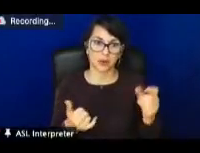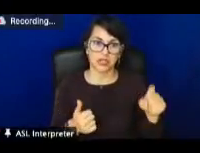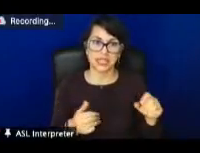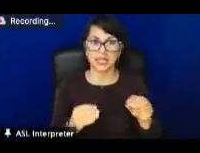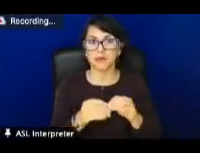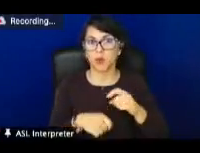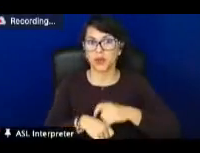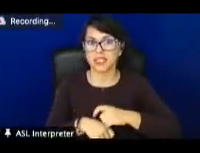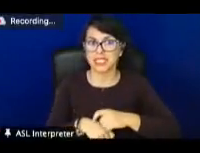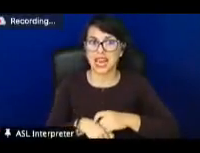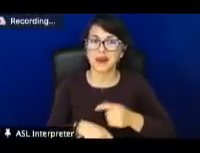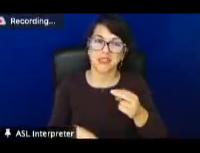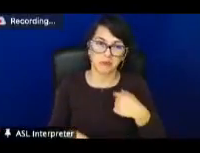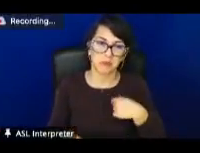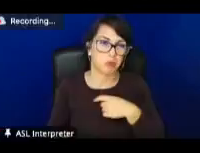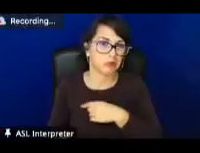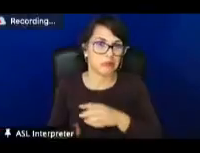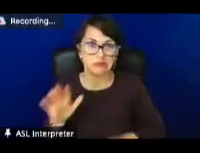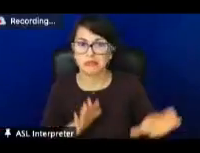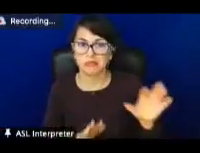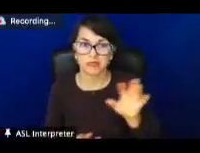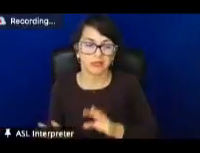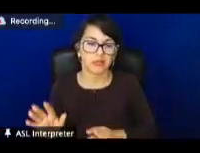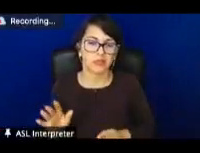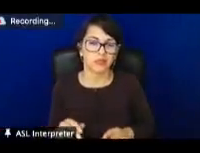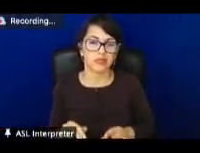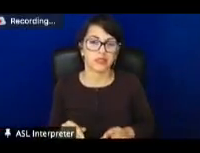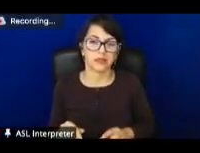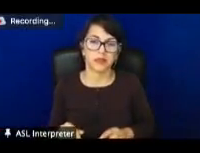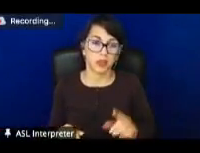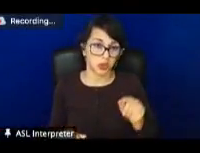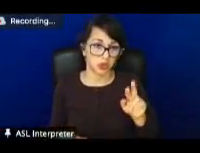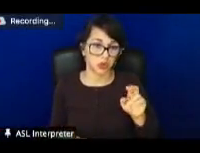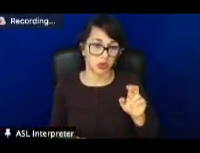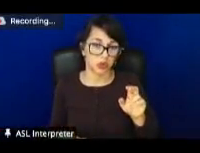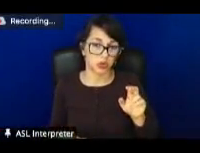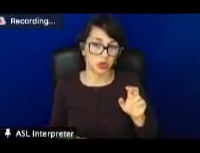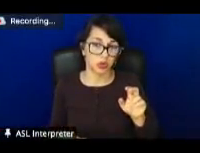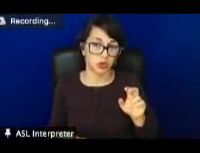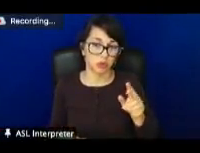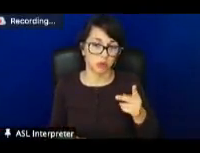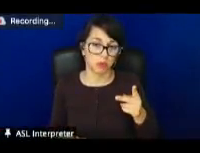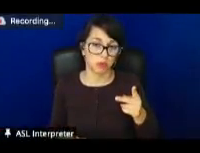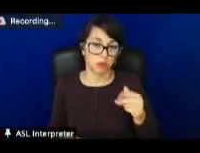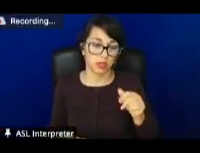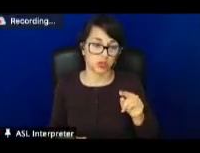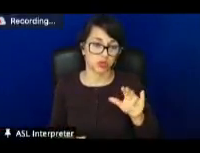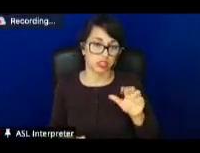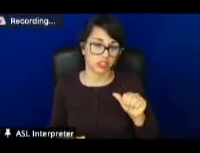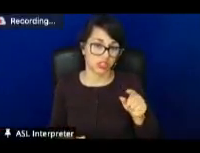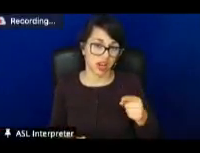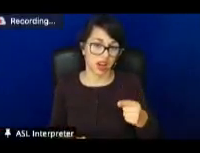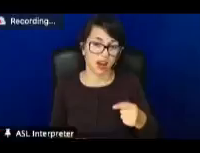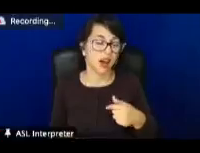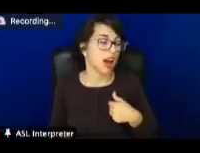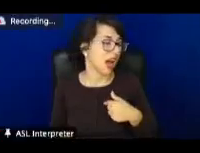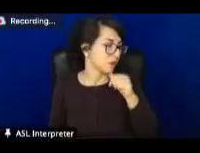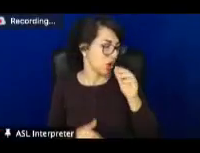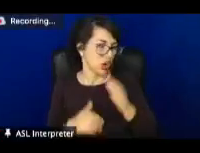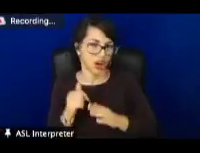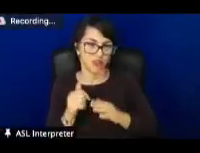I'm not feeling comfortable doing the 3-day, even though it's in the Constitution that way, because we keep arguing